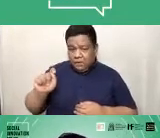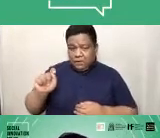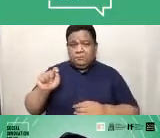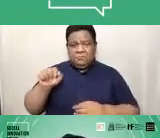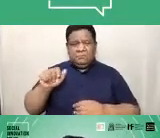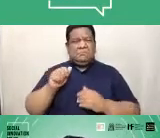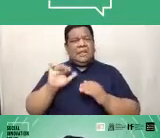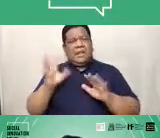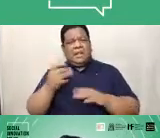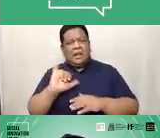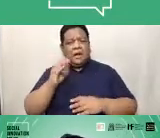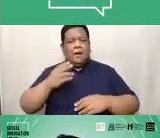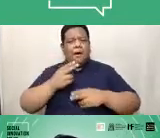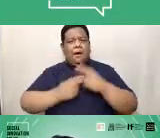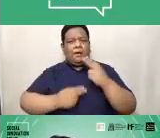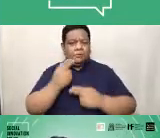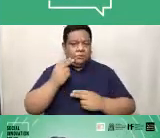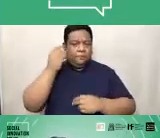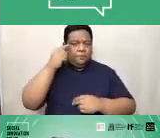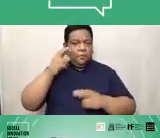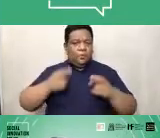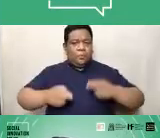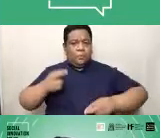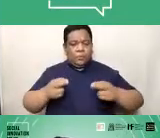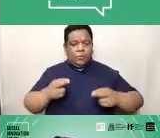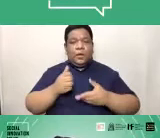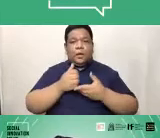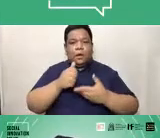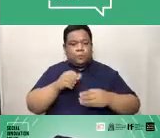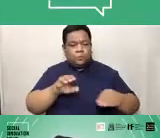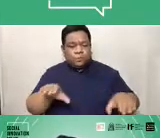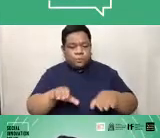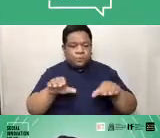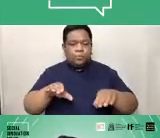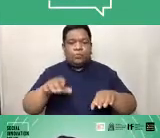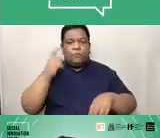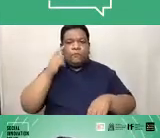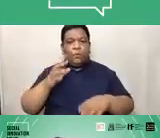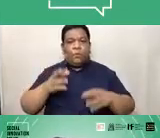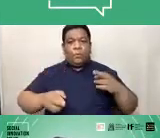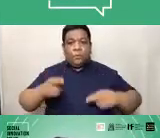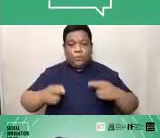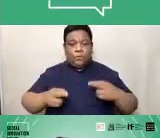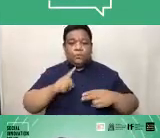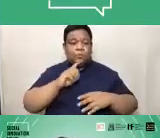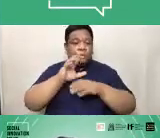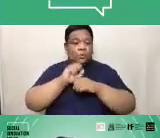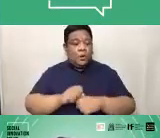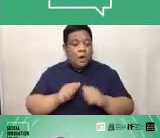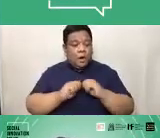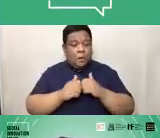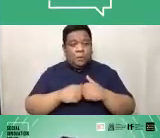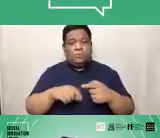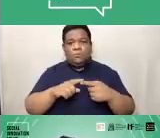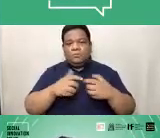a robot. They help manipulate or do things for the robot. And usually the form is either in mechanical